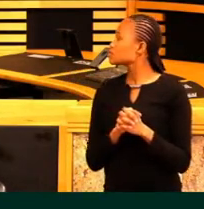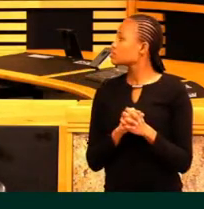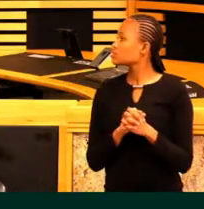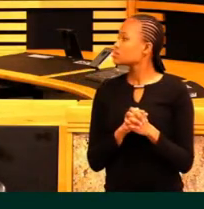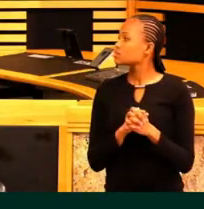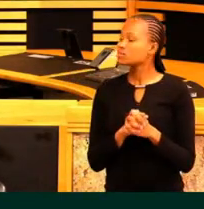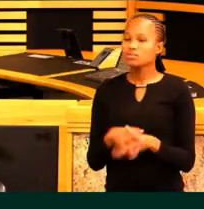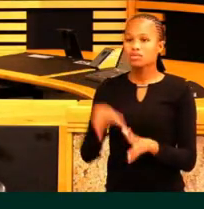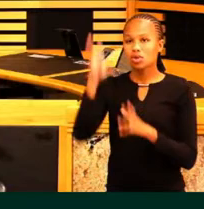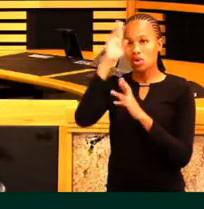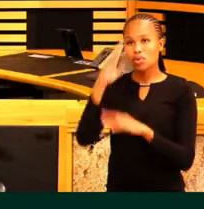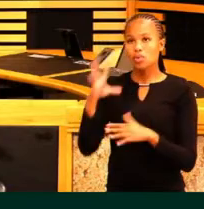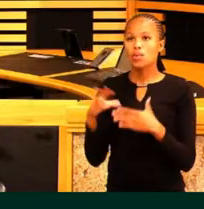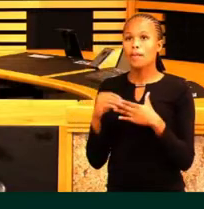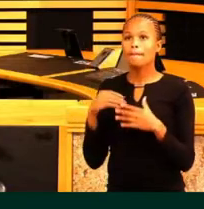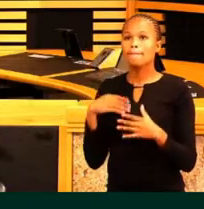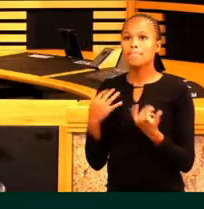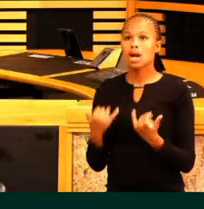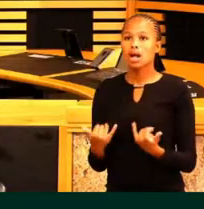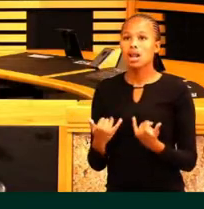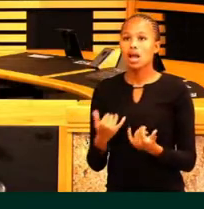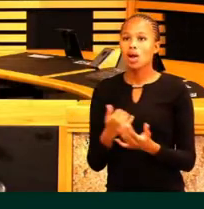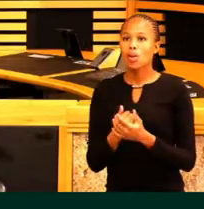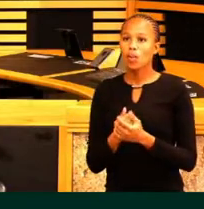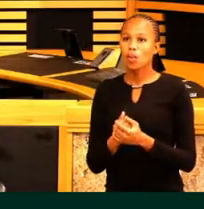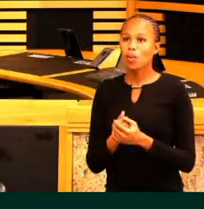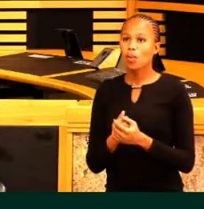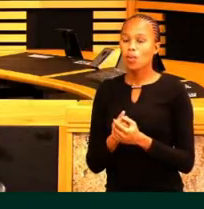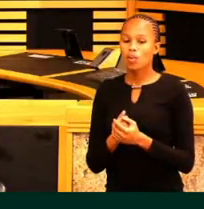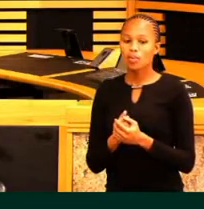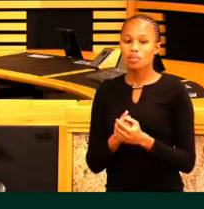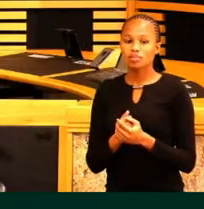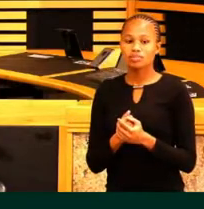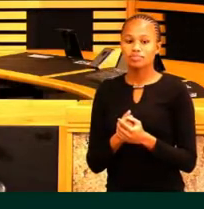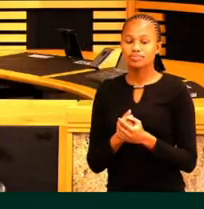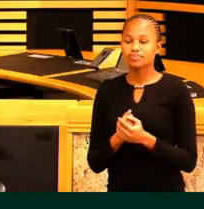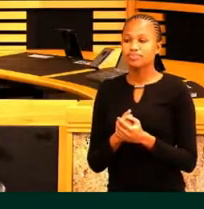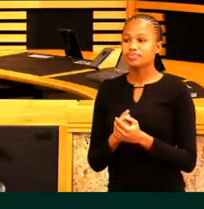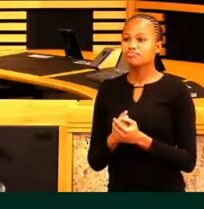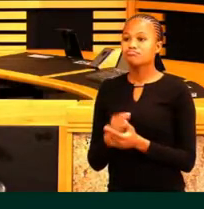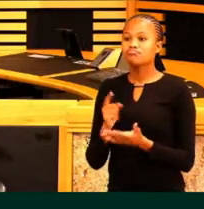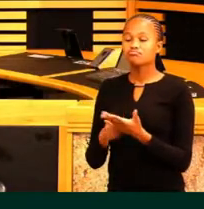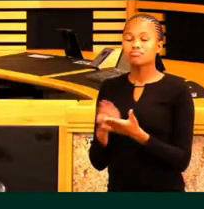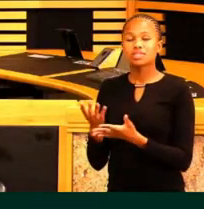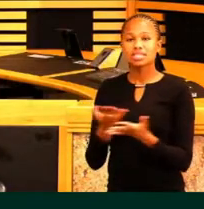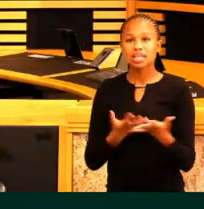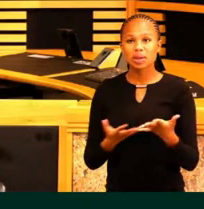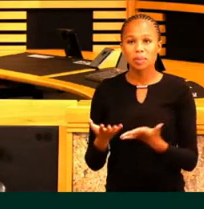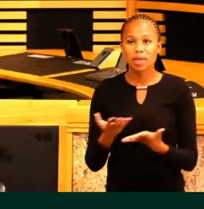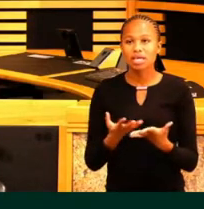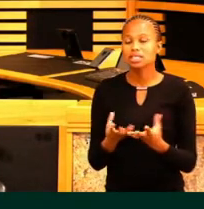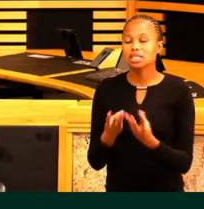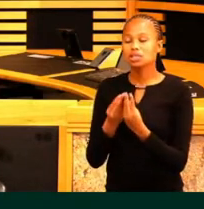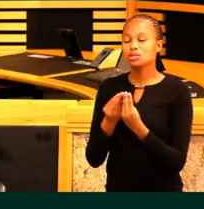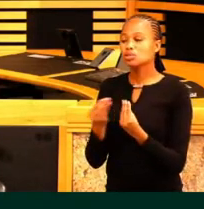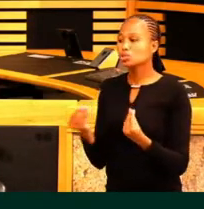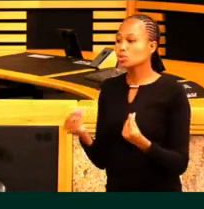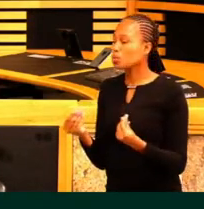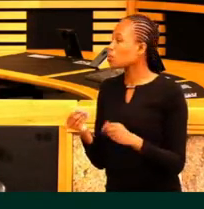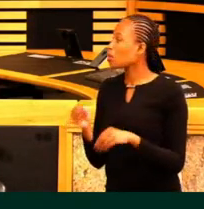honorable members I now put the debate and the resolutions on the